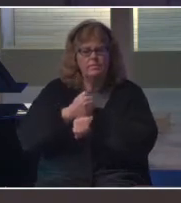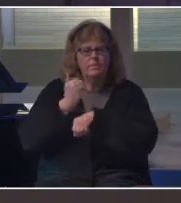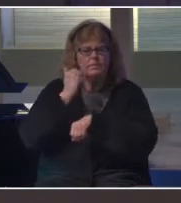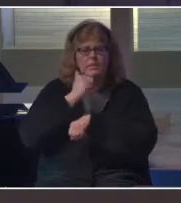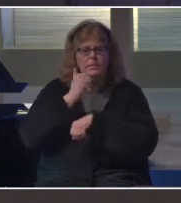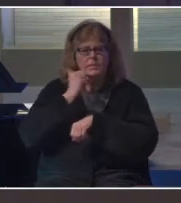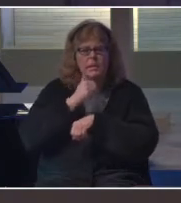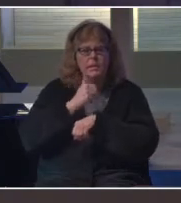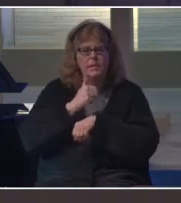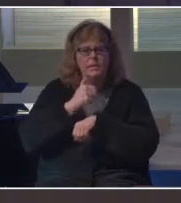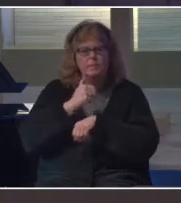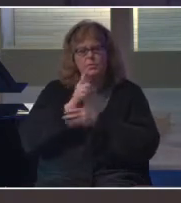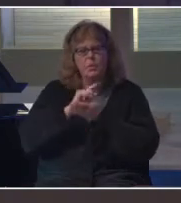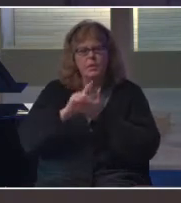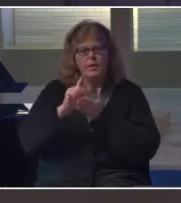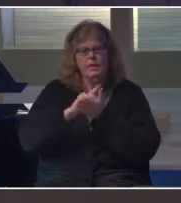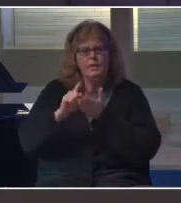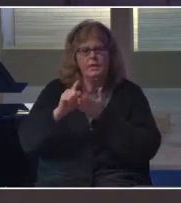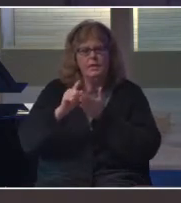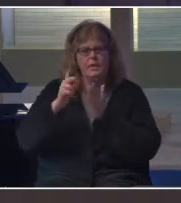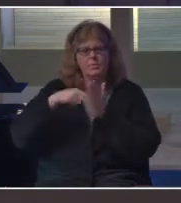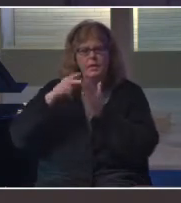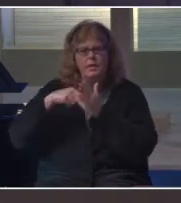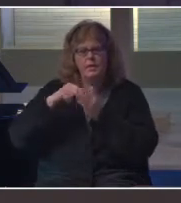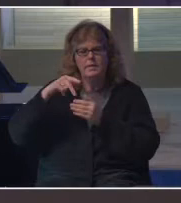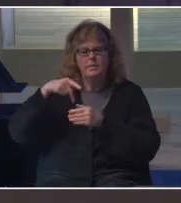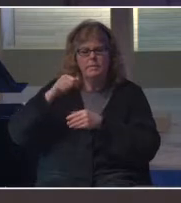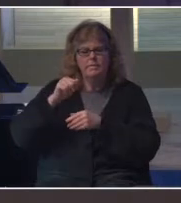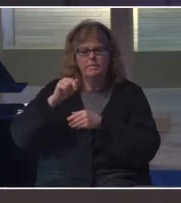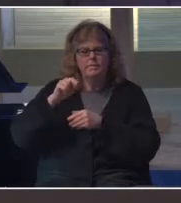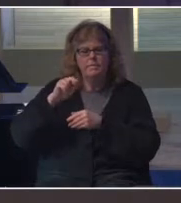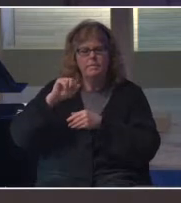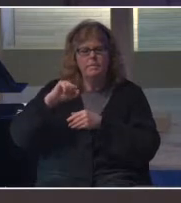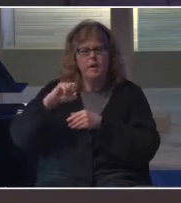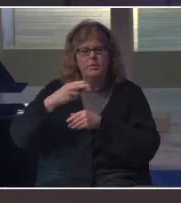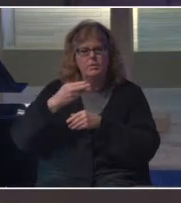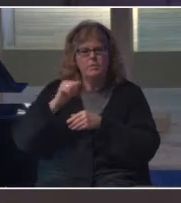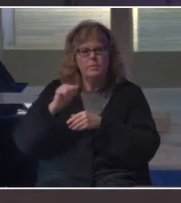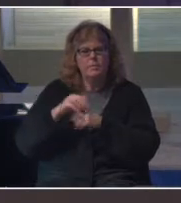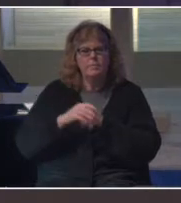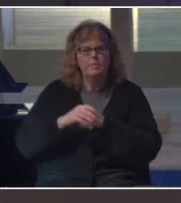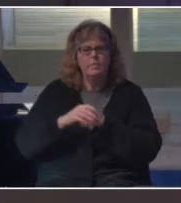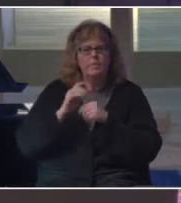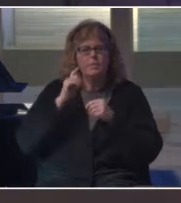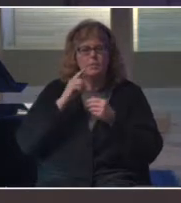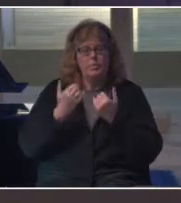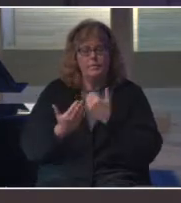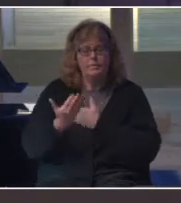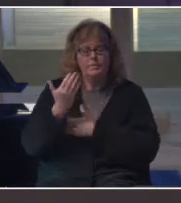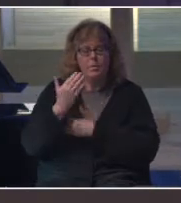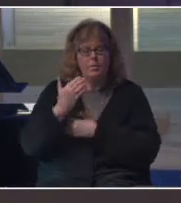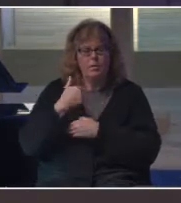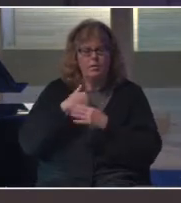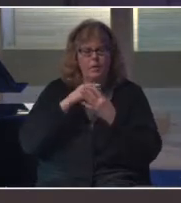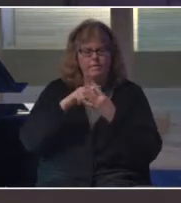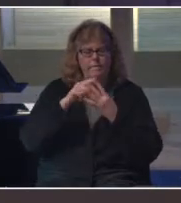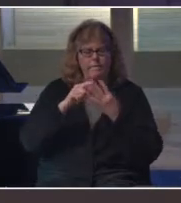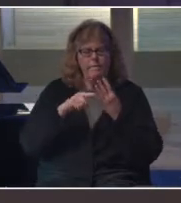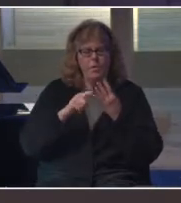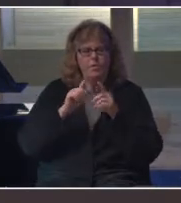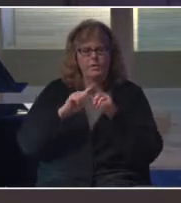daily or weekly readings of the Parshas. And so in our Parsha this morning, we have four